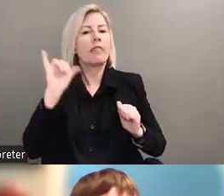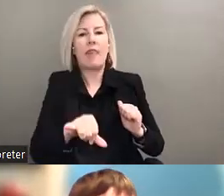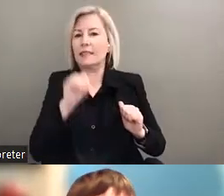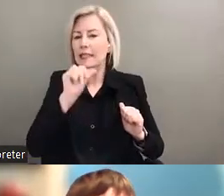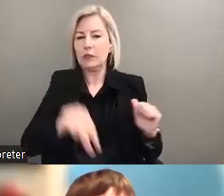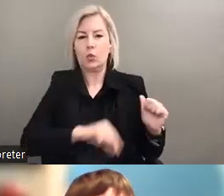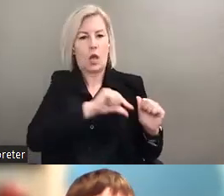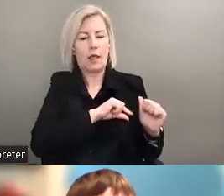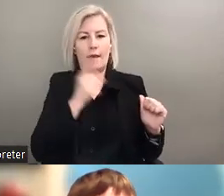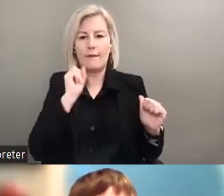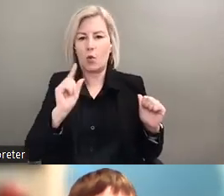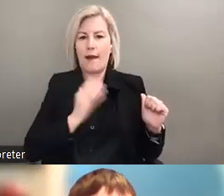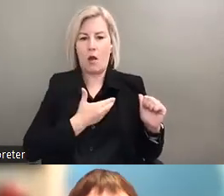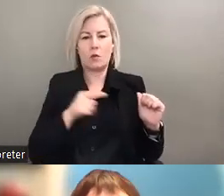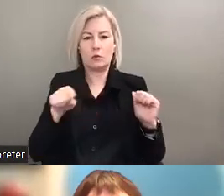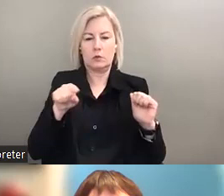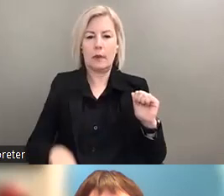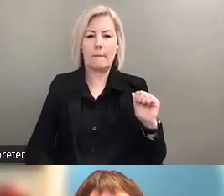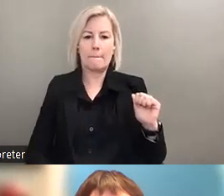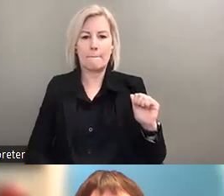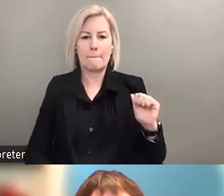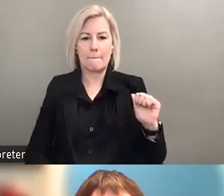eligible to apply for ArtsCONNECT.